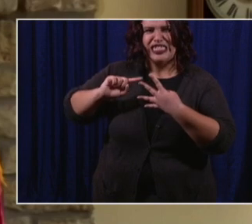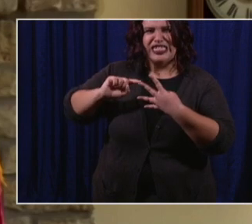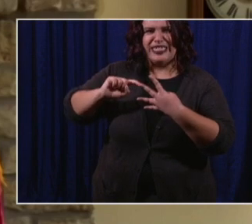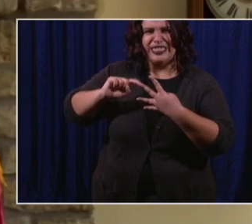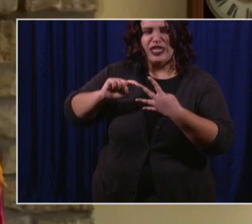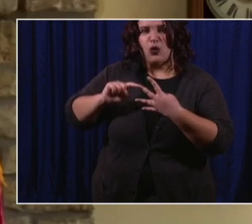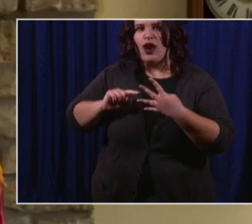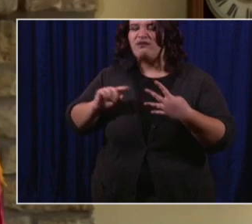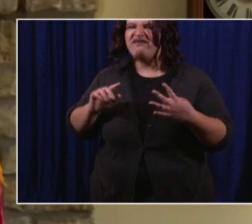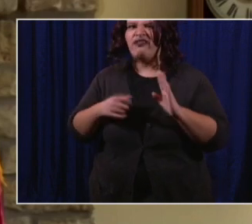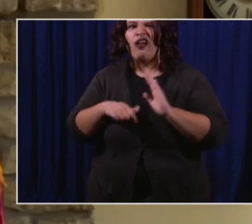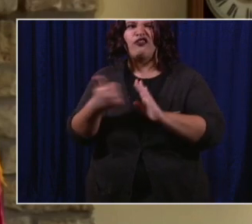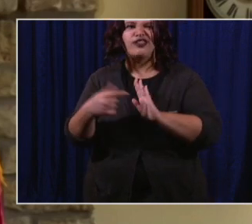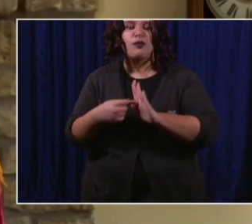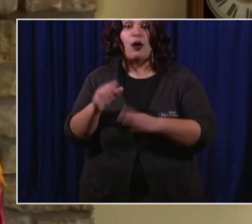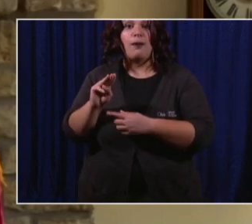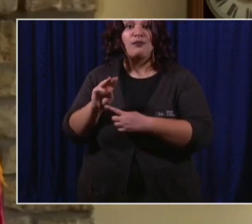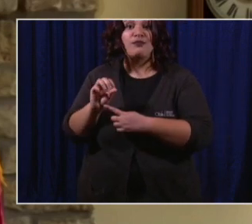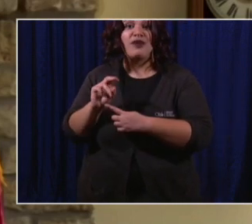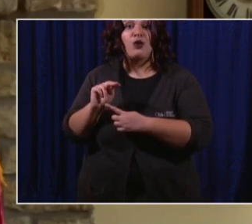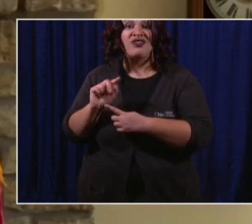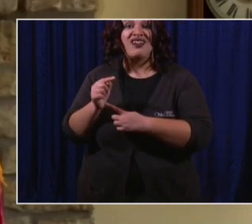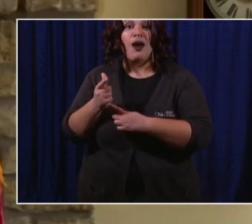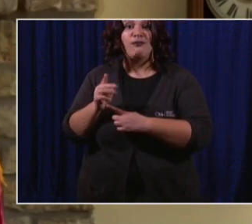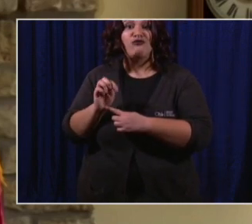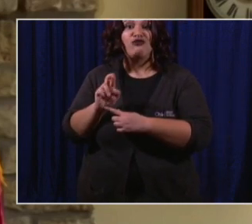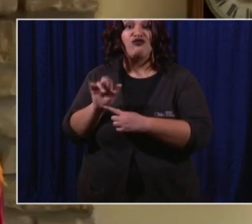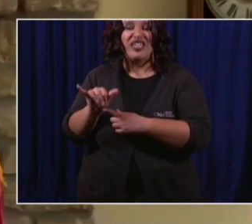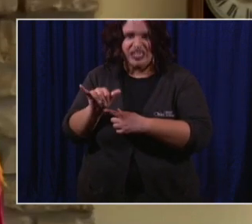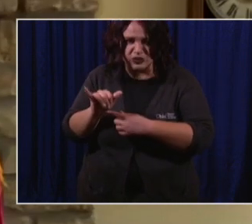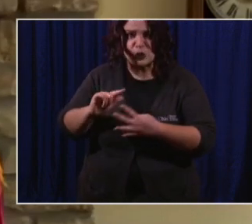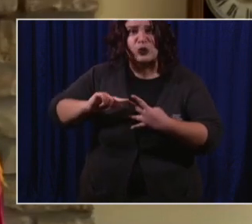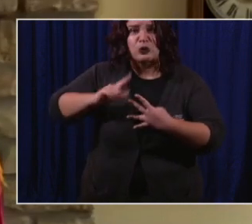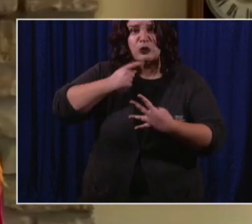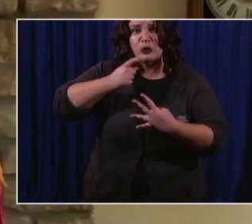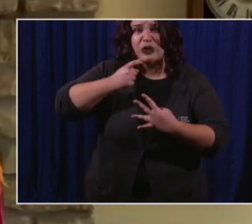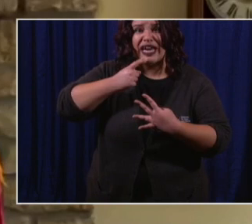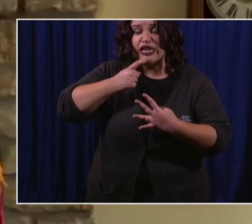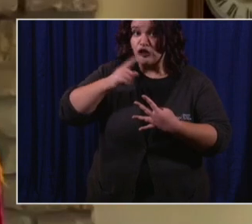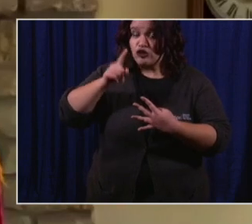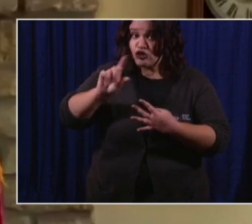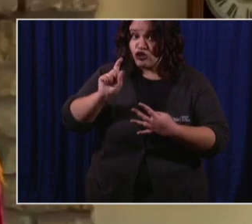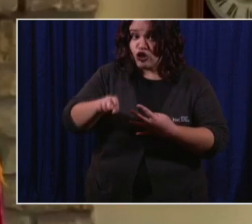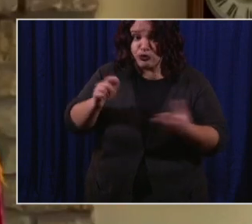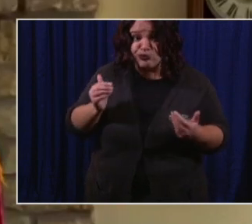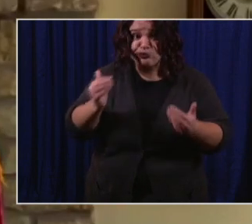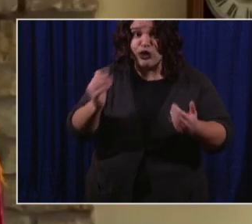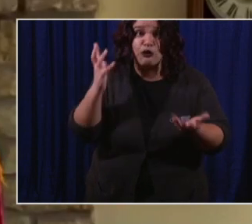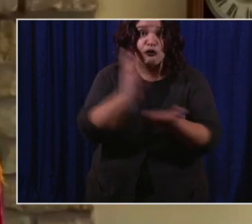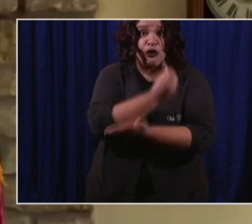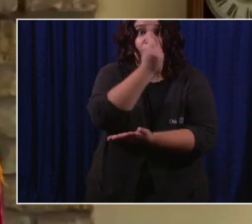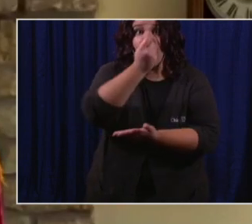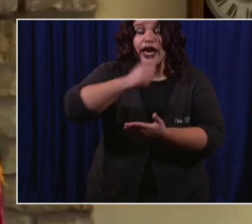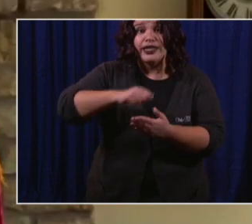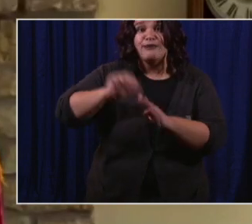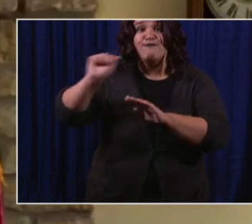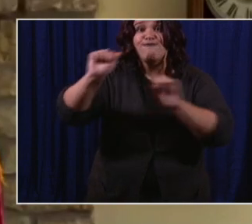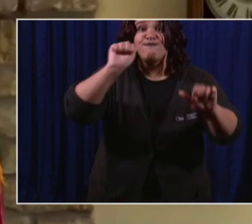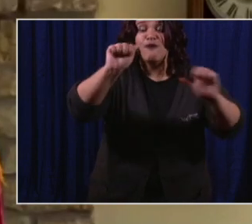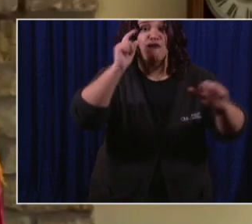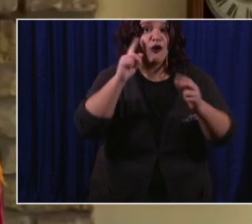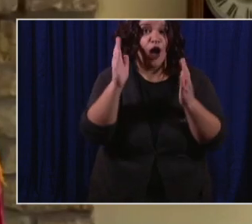County there. What are you telling parents now, or trying to make sense of this? Look, Jim, whatever you're doing, looking